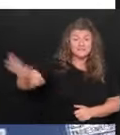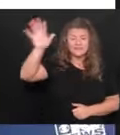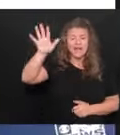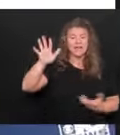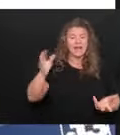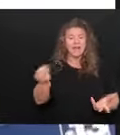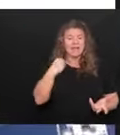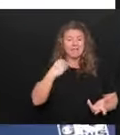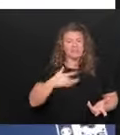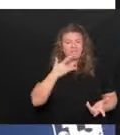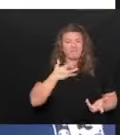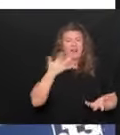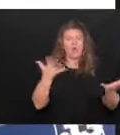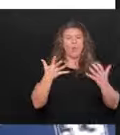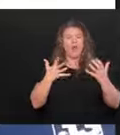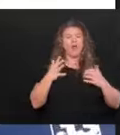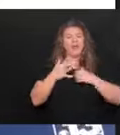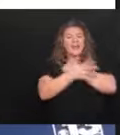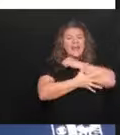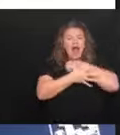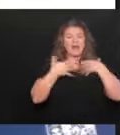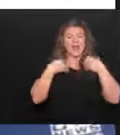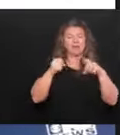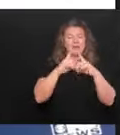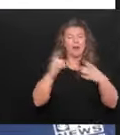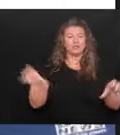us a sense of what all the county health departments are doing to kind of